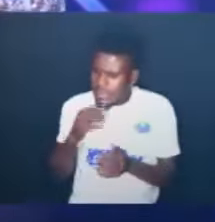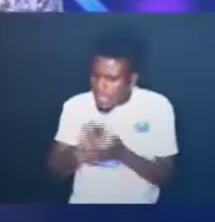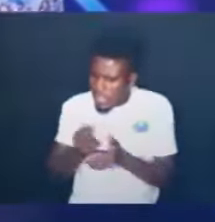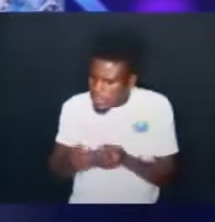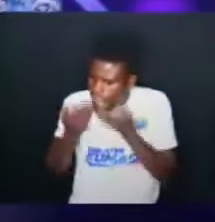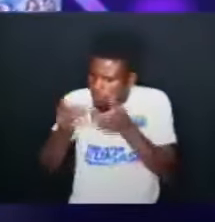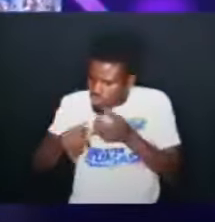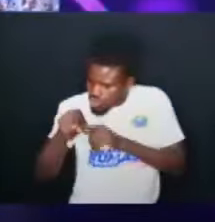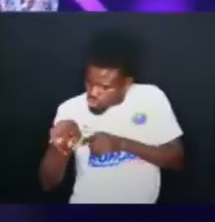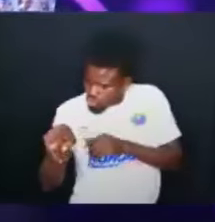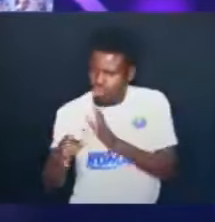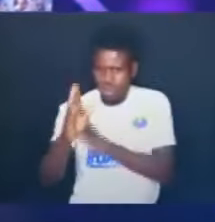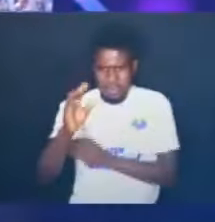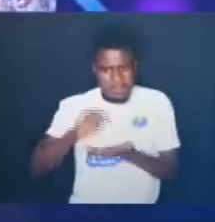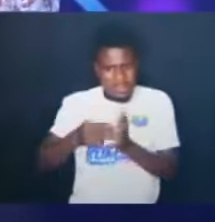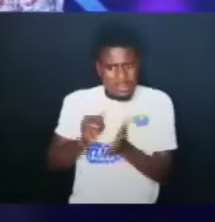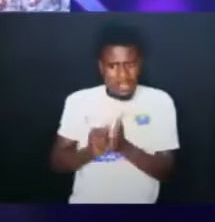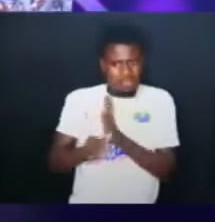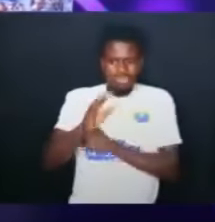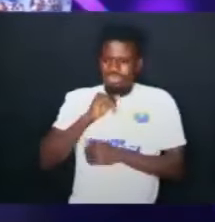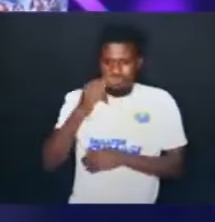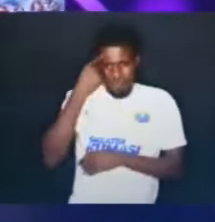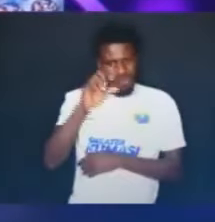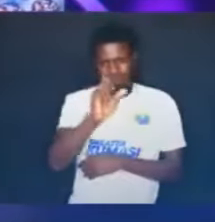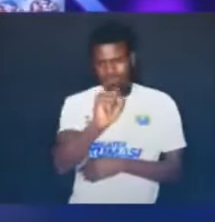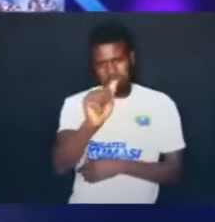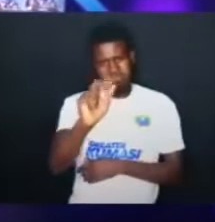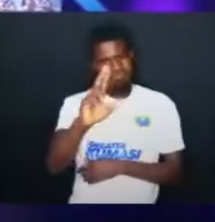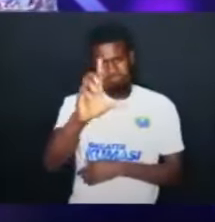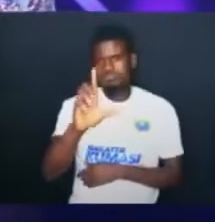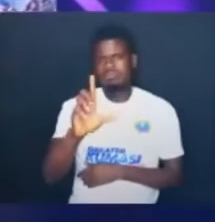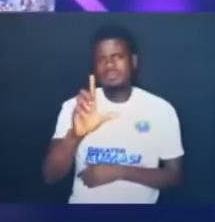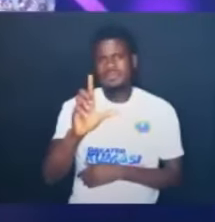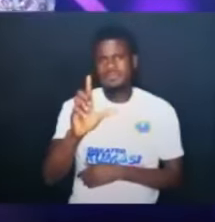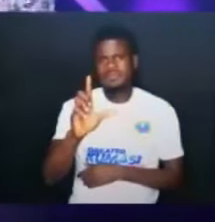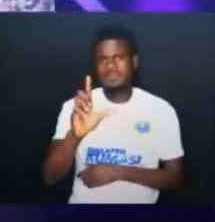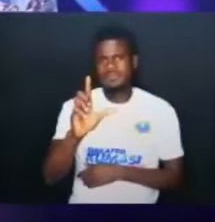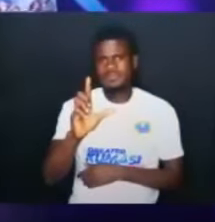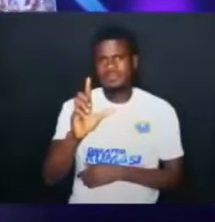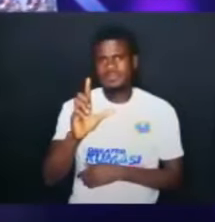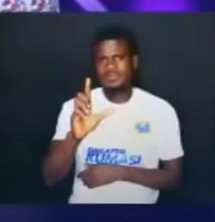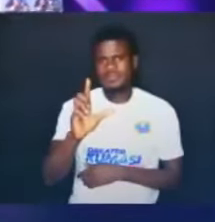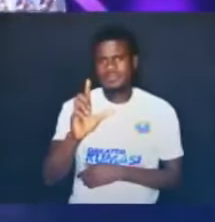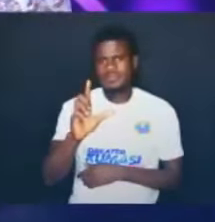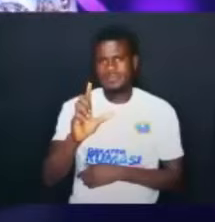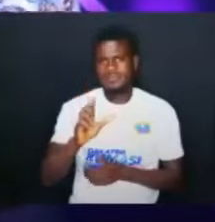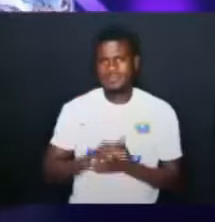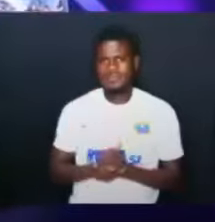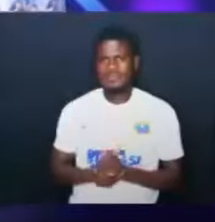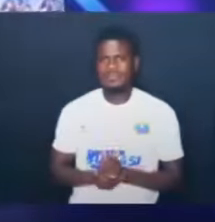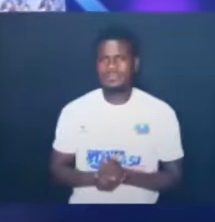Samuel say asrafono and what de and nkwie any nwa won ho ye fe no e baaye say the bible bo wo Samuel